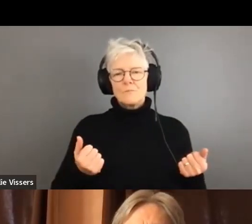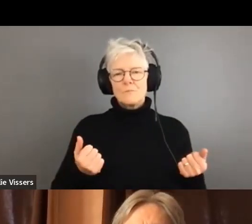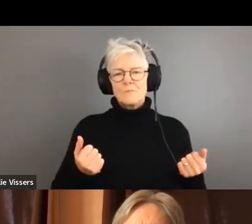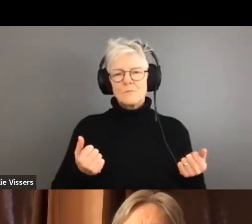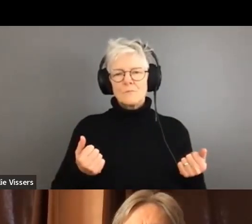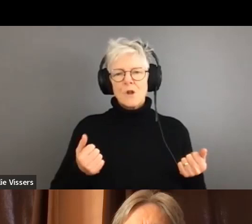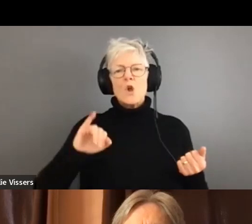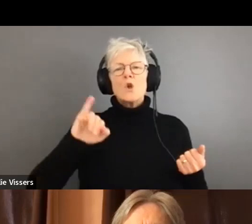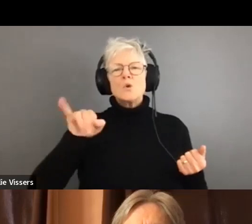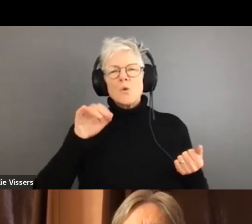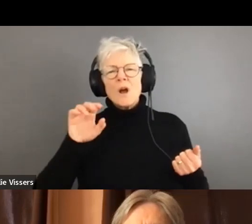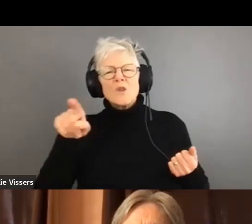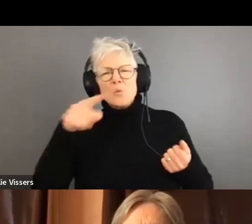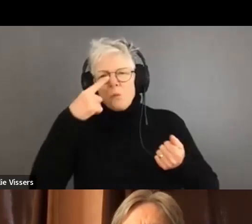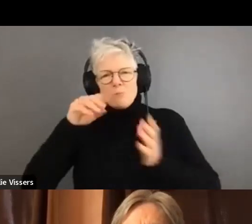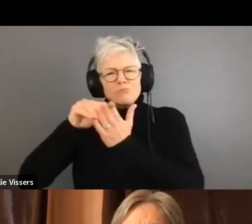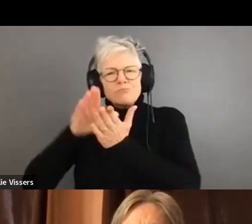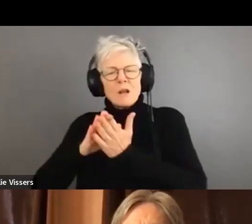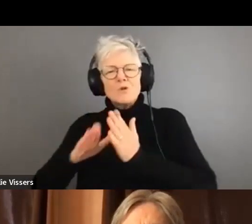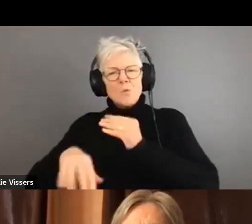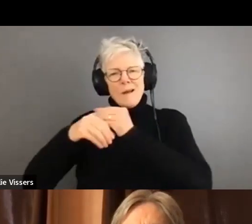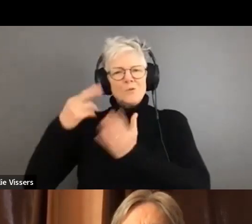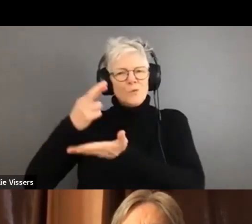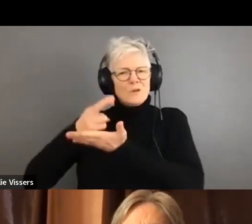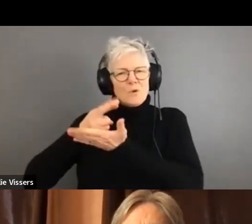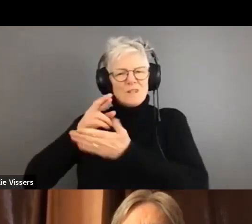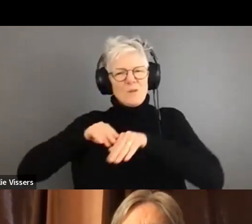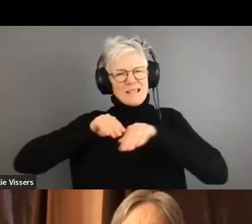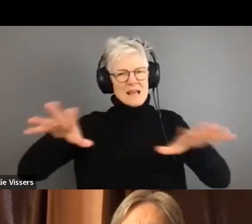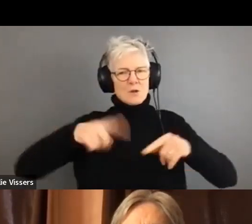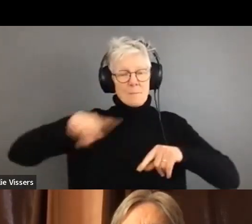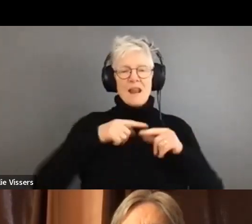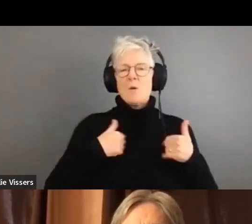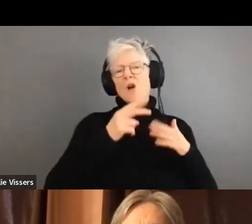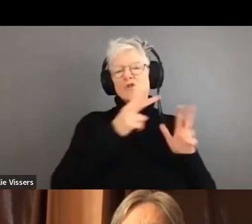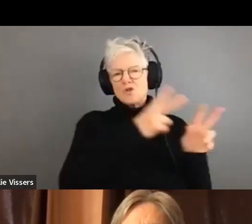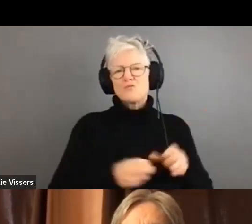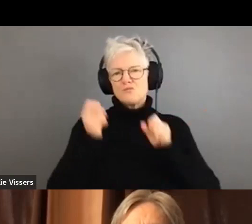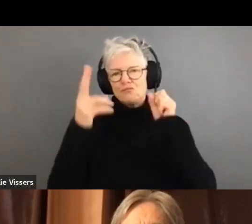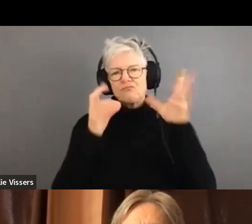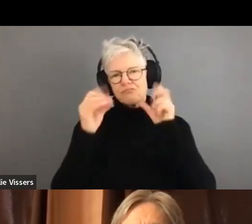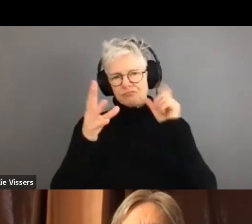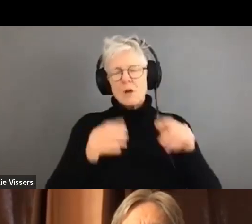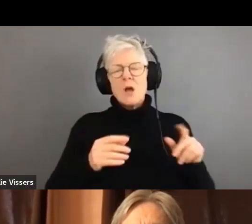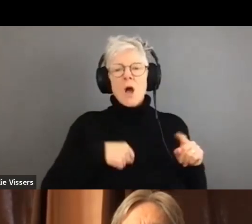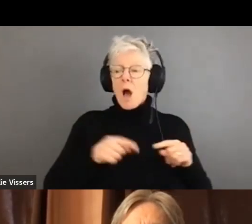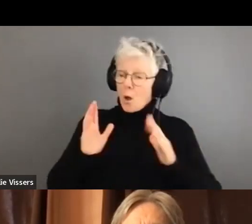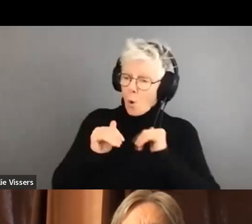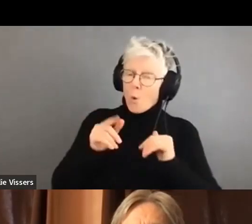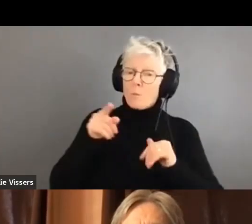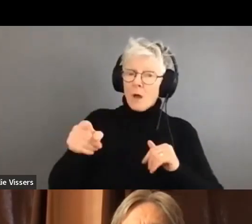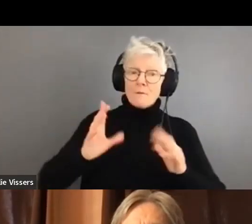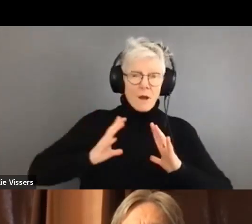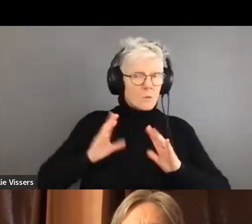Jordan, put that down as part of the resource, what I put as a testimonial, but this is what I'll read. I'll just read what I send out. I hope that all is